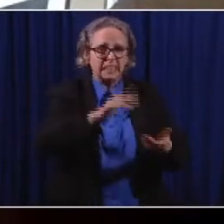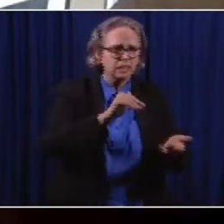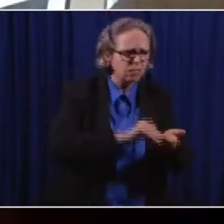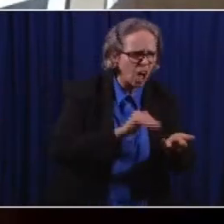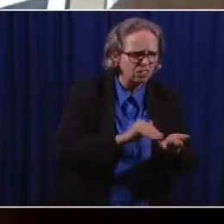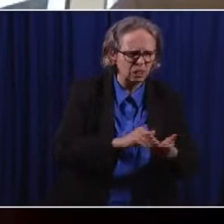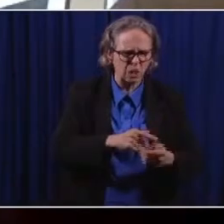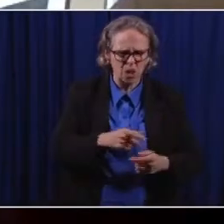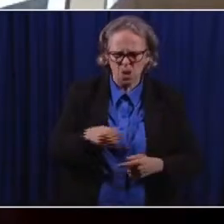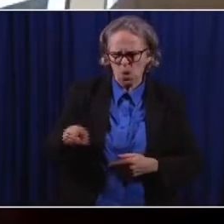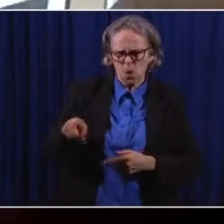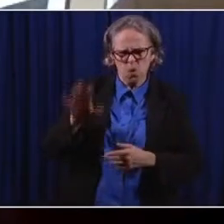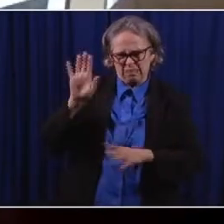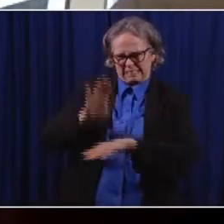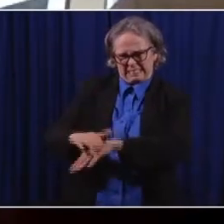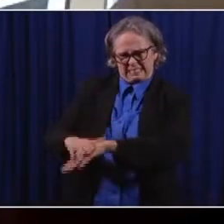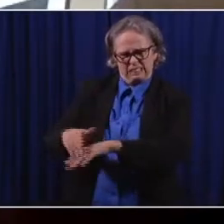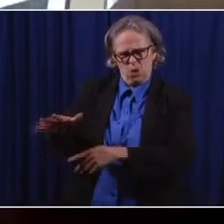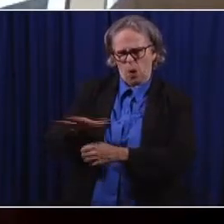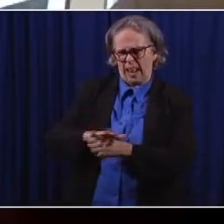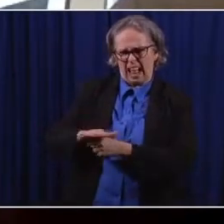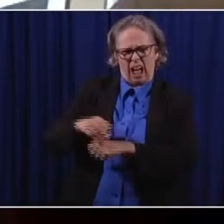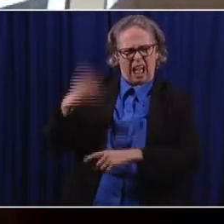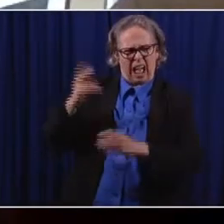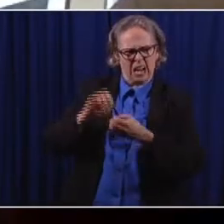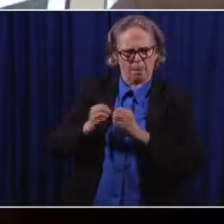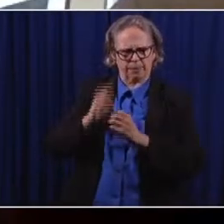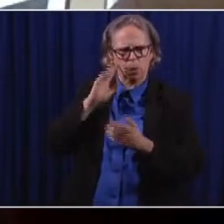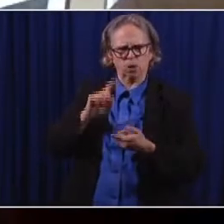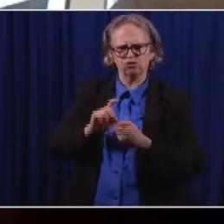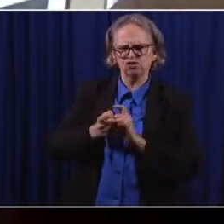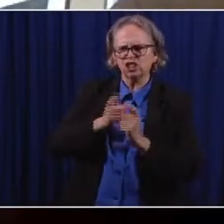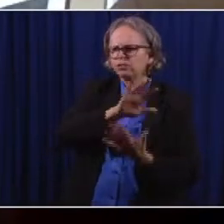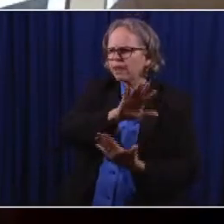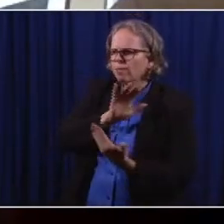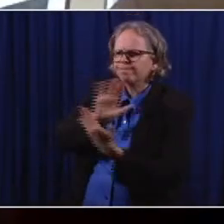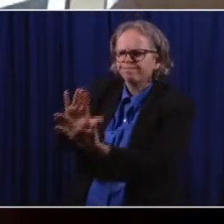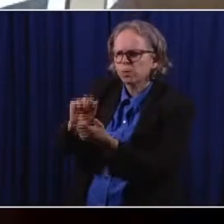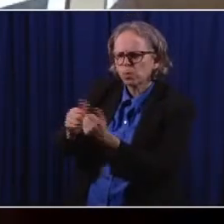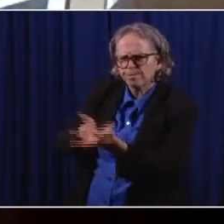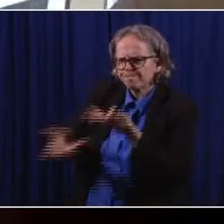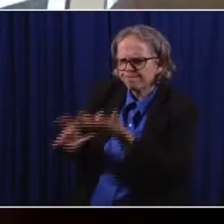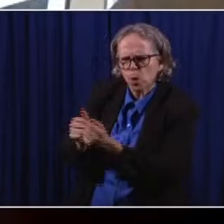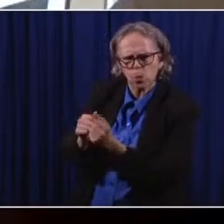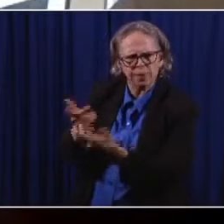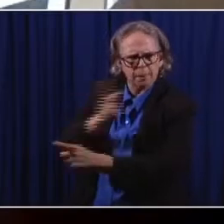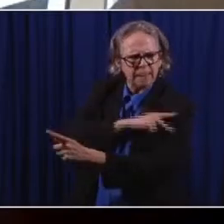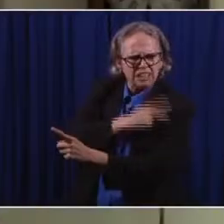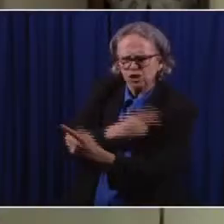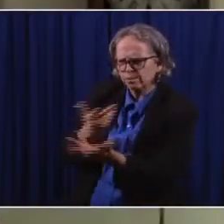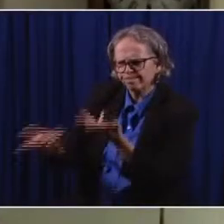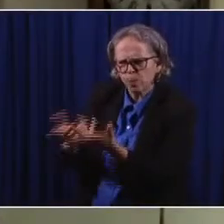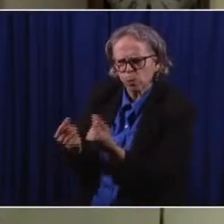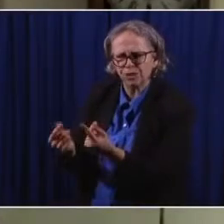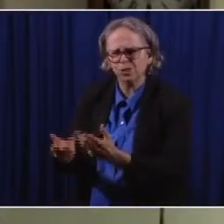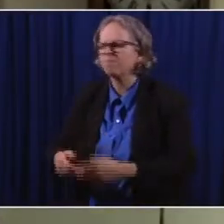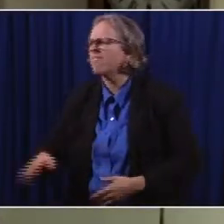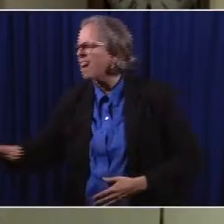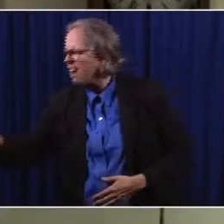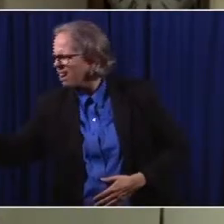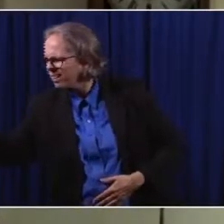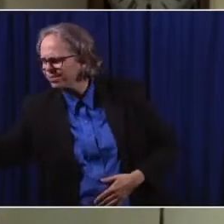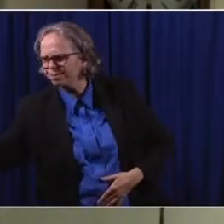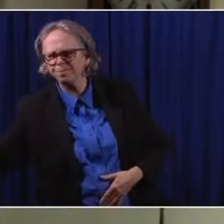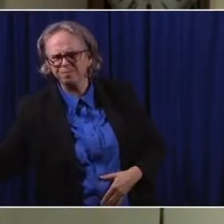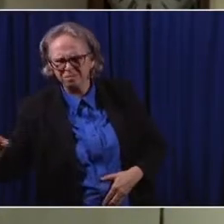impact how they would practice with that family and that child. So lots of richness in this data. Great. Let me just close with one